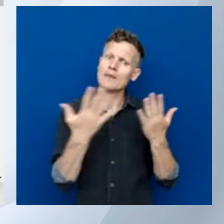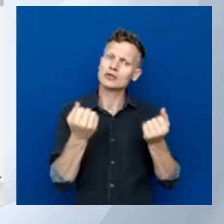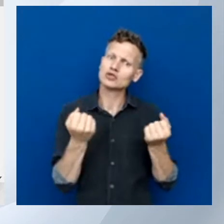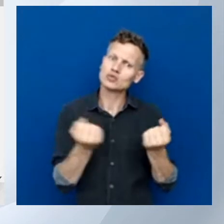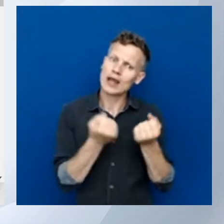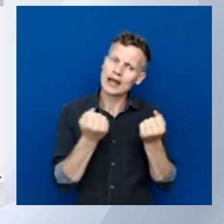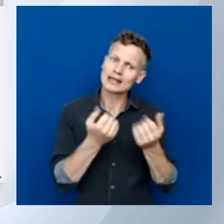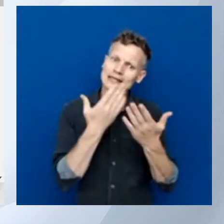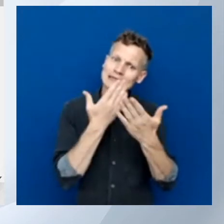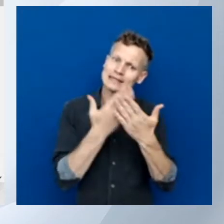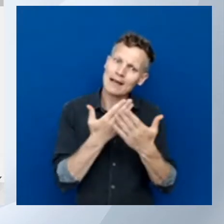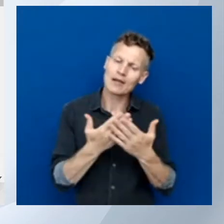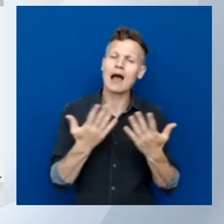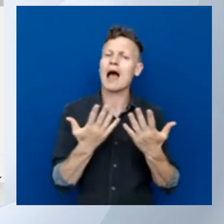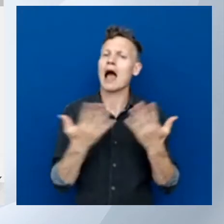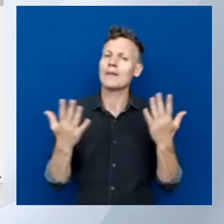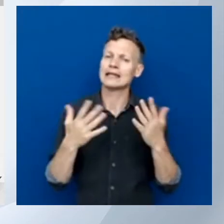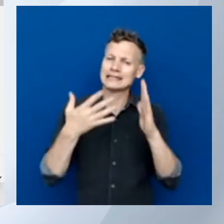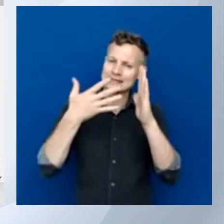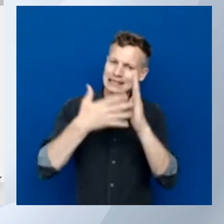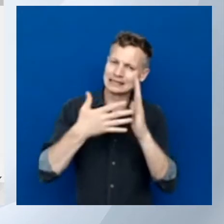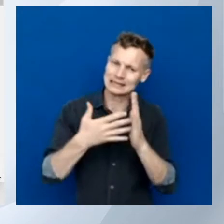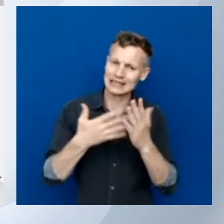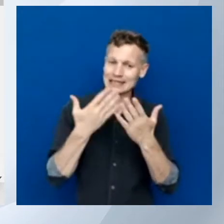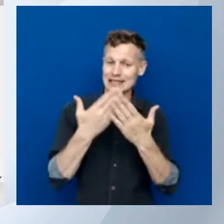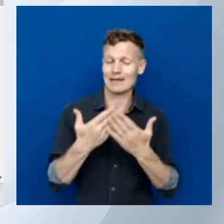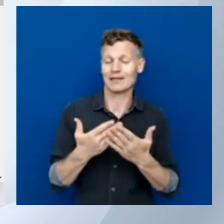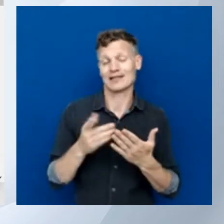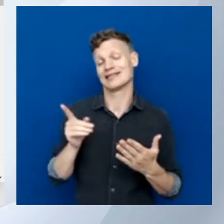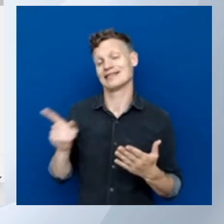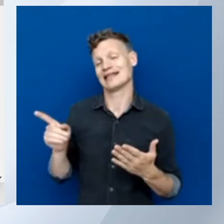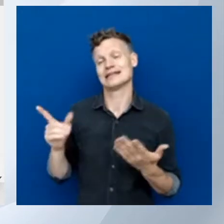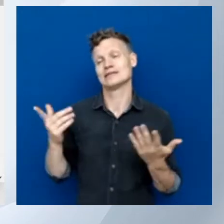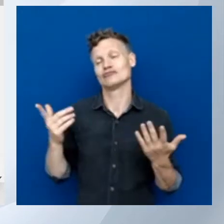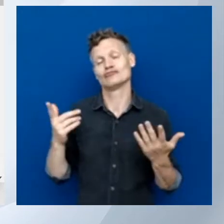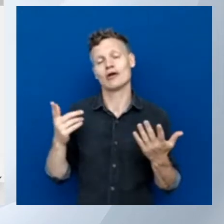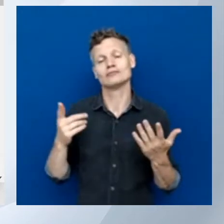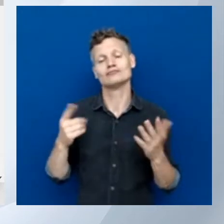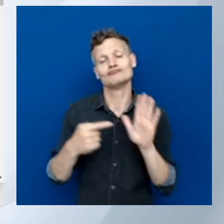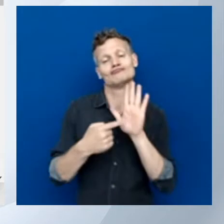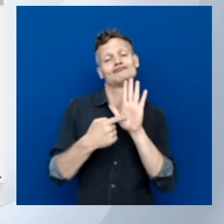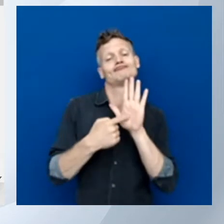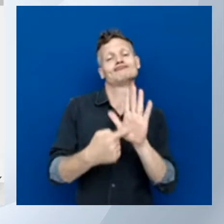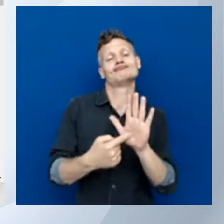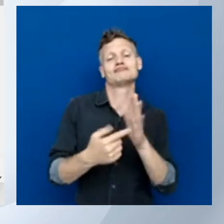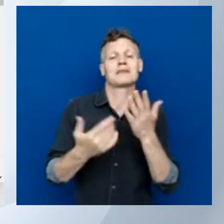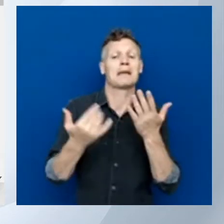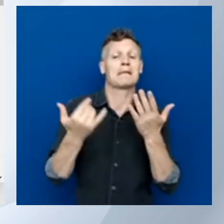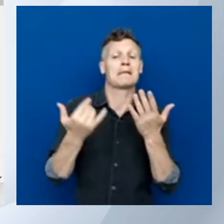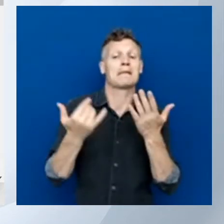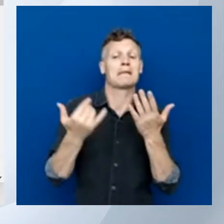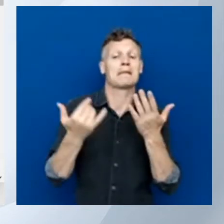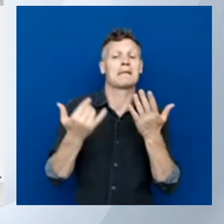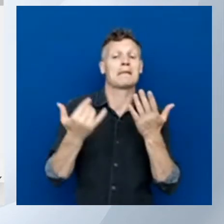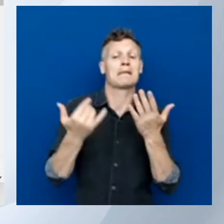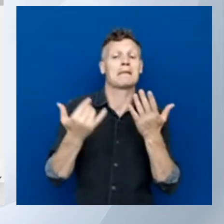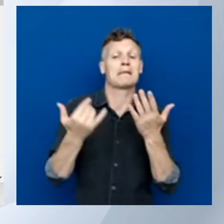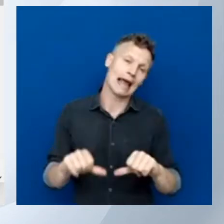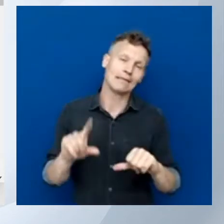This is obviously a demo version, and that is not, maybe it's not going to perform very well, but it's just good enough for